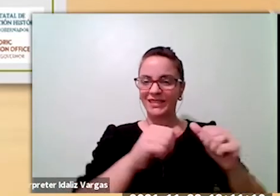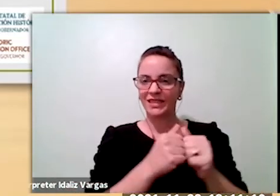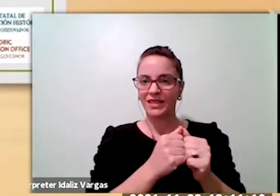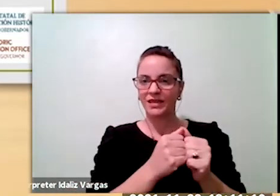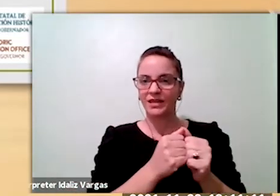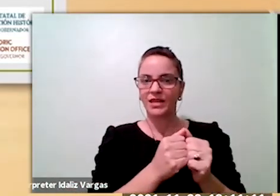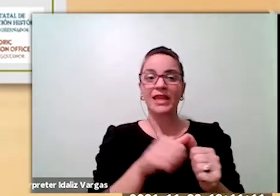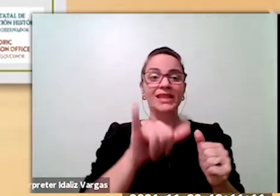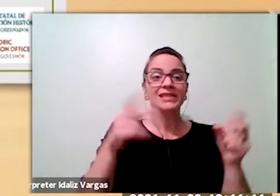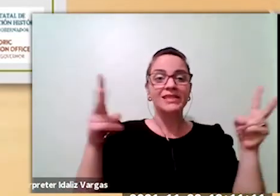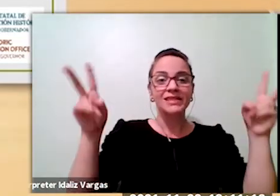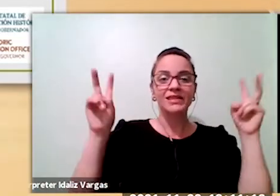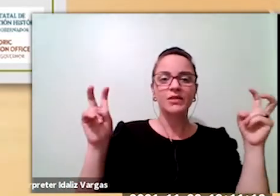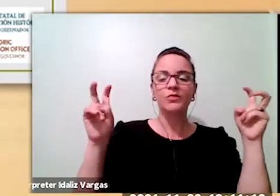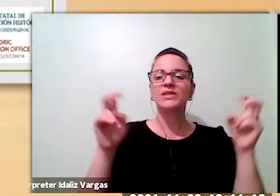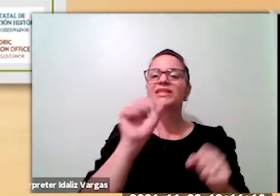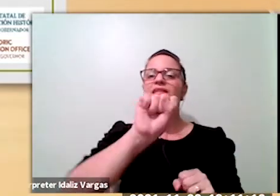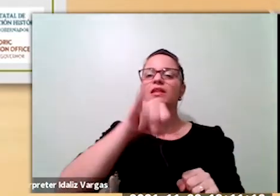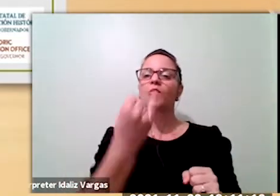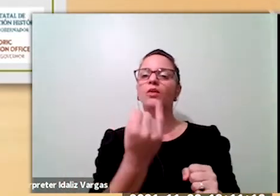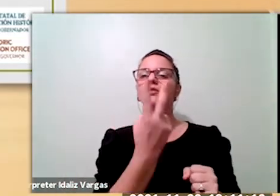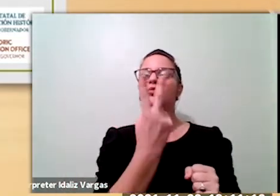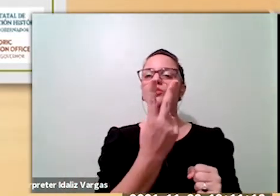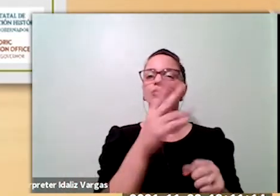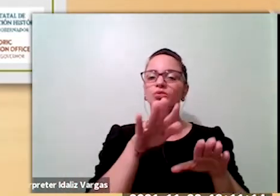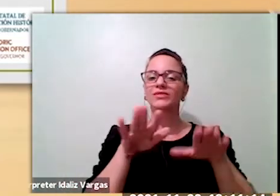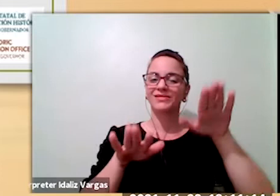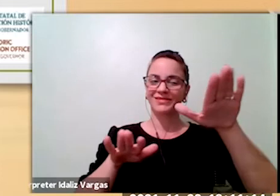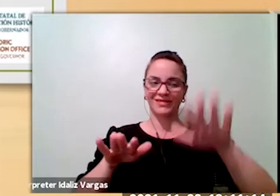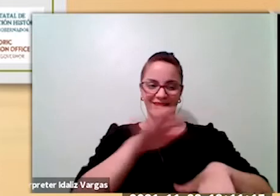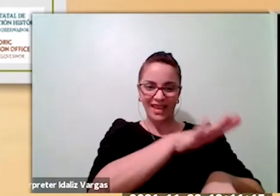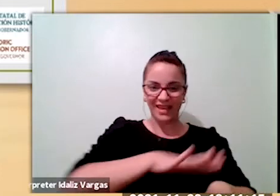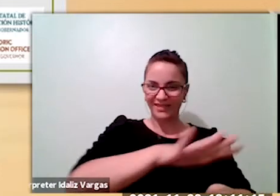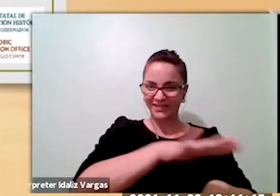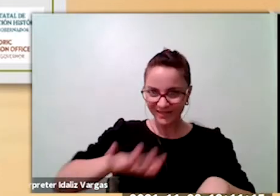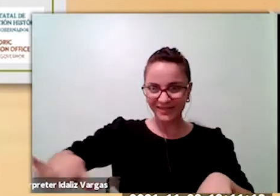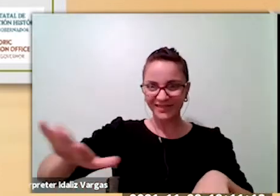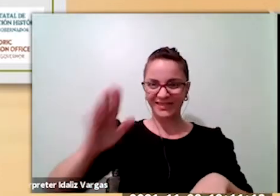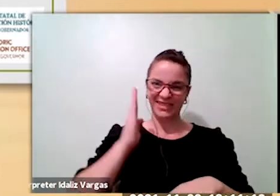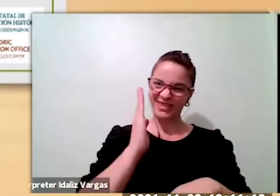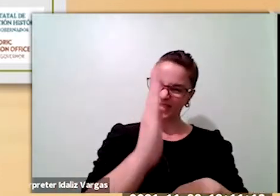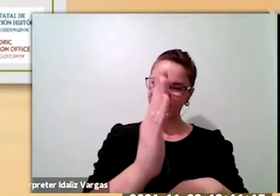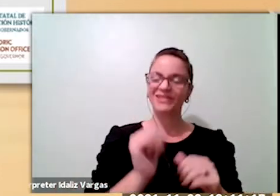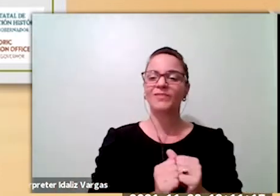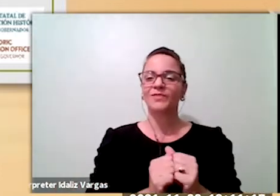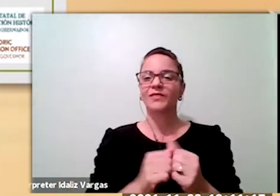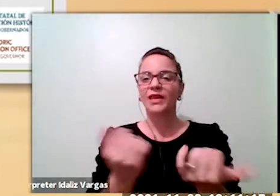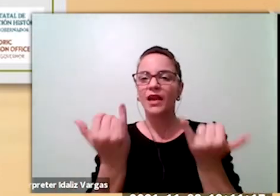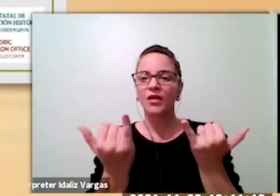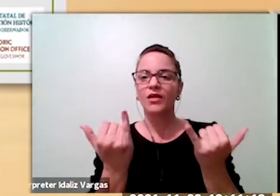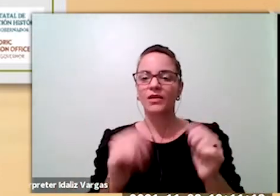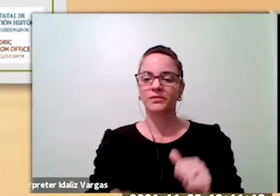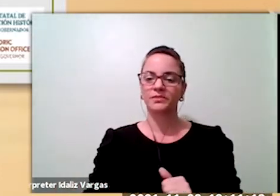muralla. At PR SHPO, we have received the invitation of the Center for Puerto Rican Studies,